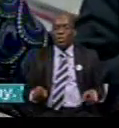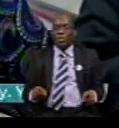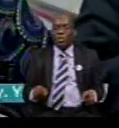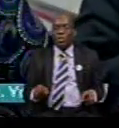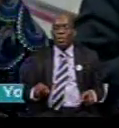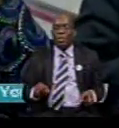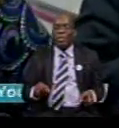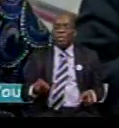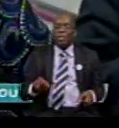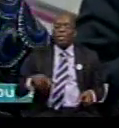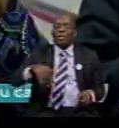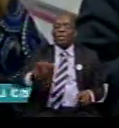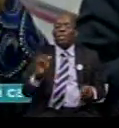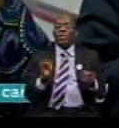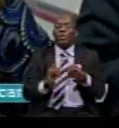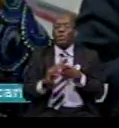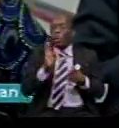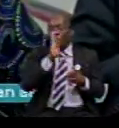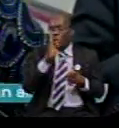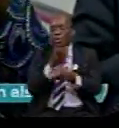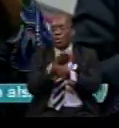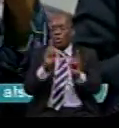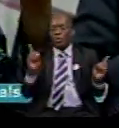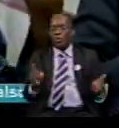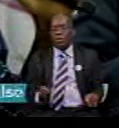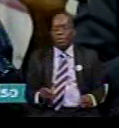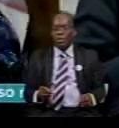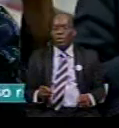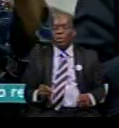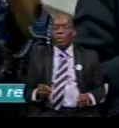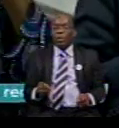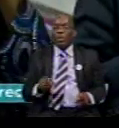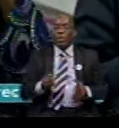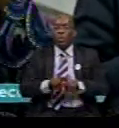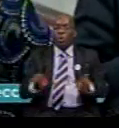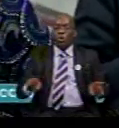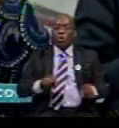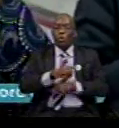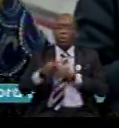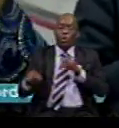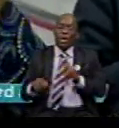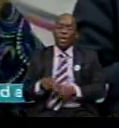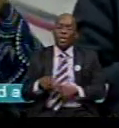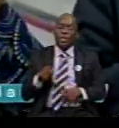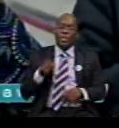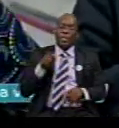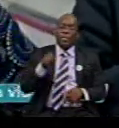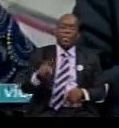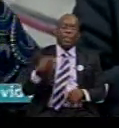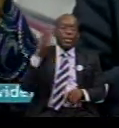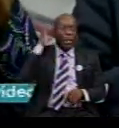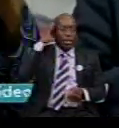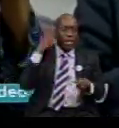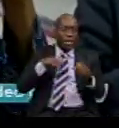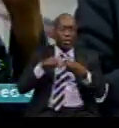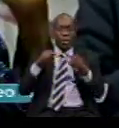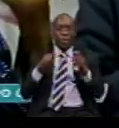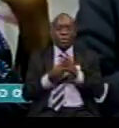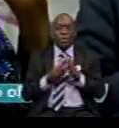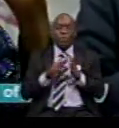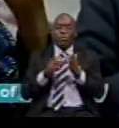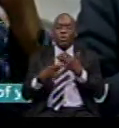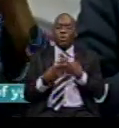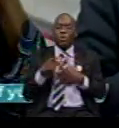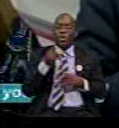be delivered. But when I heard about this crusade, I came on